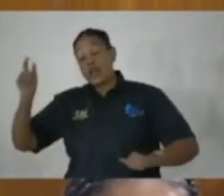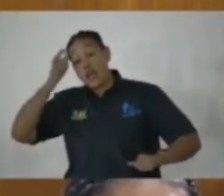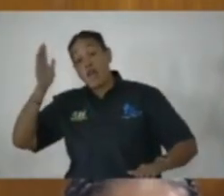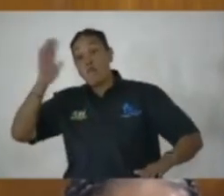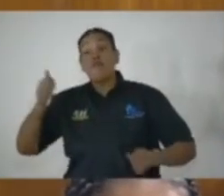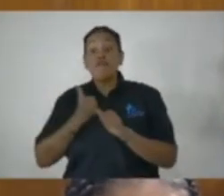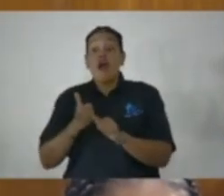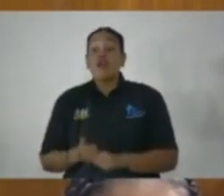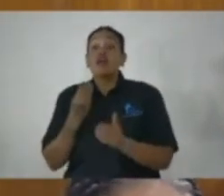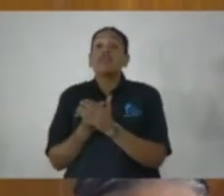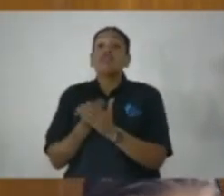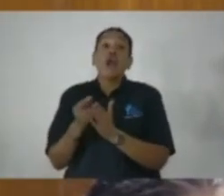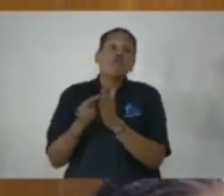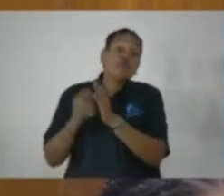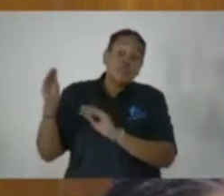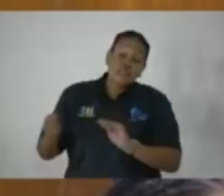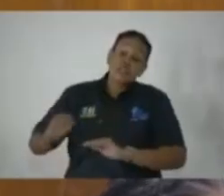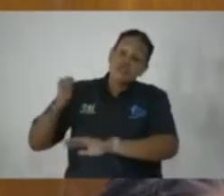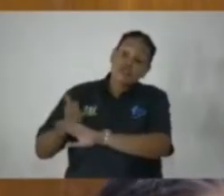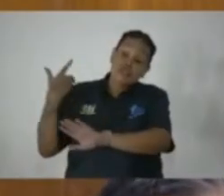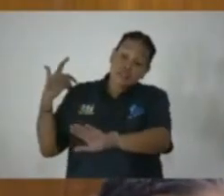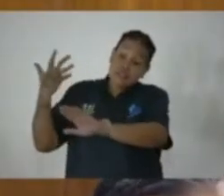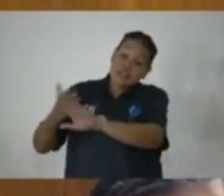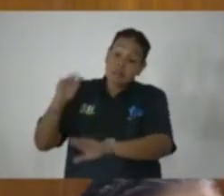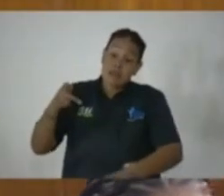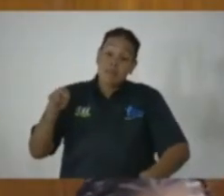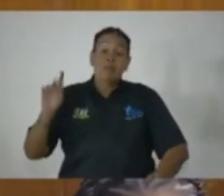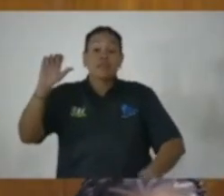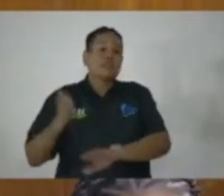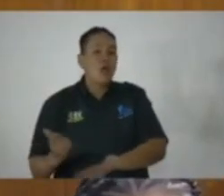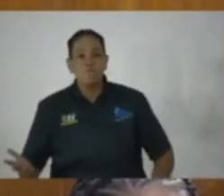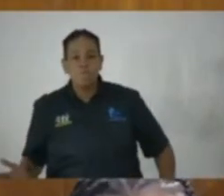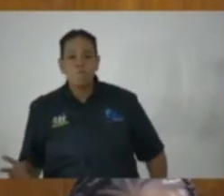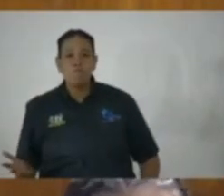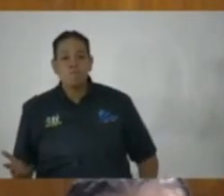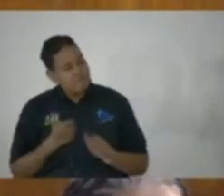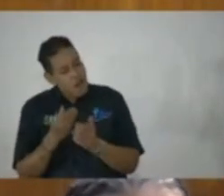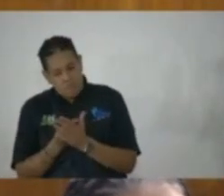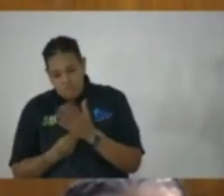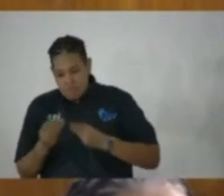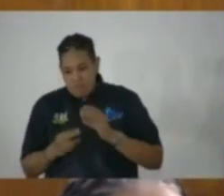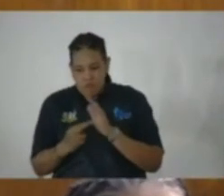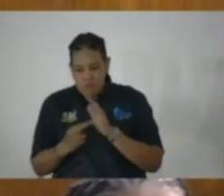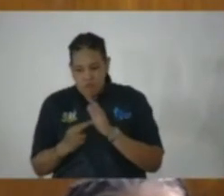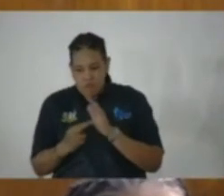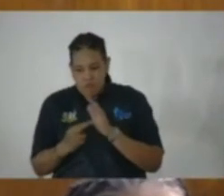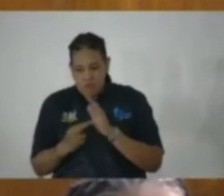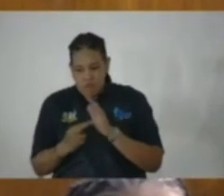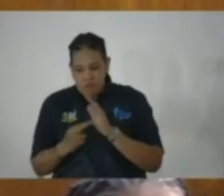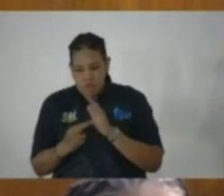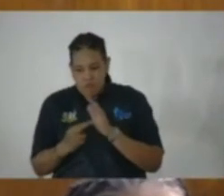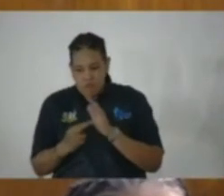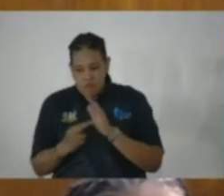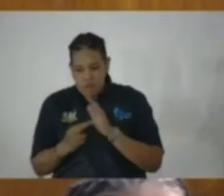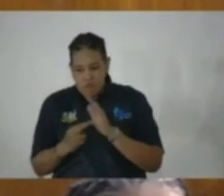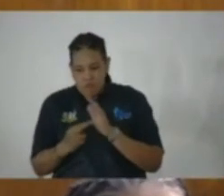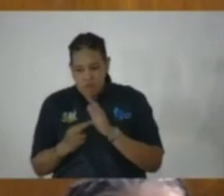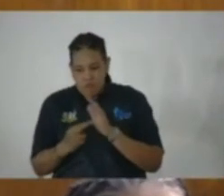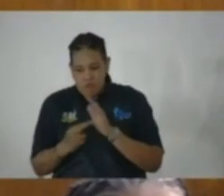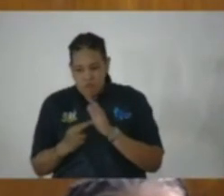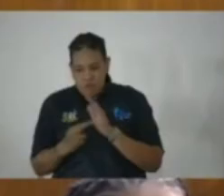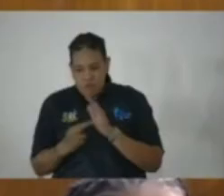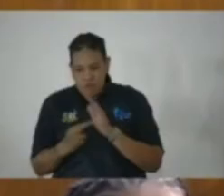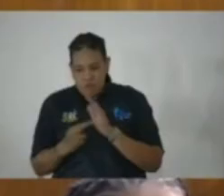would follow the fiscal rules that were set by the People's National Party. That is true. That is true. This is